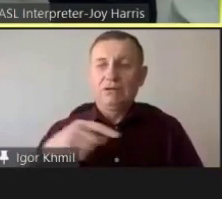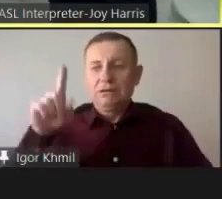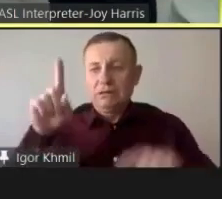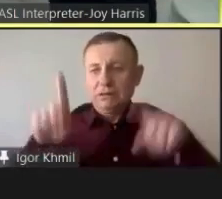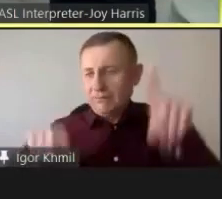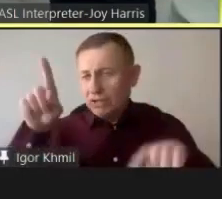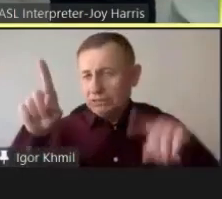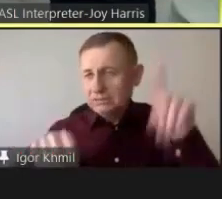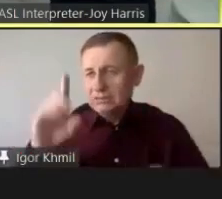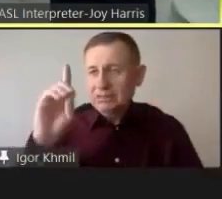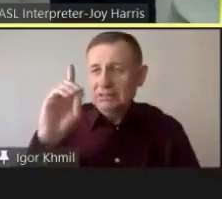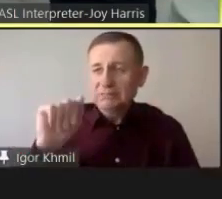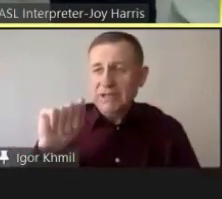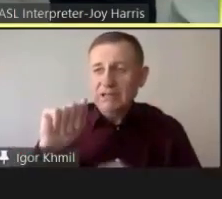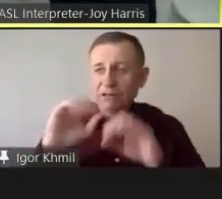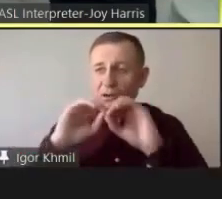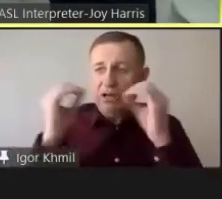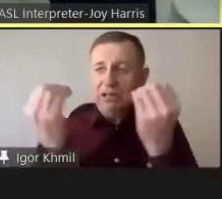267-507-1178.